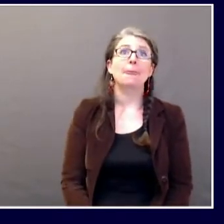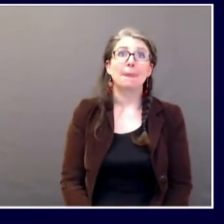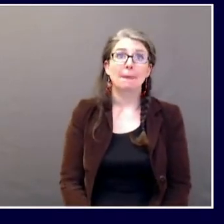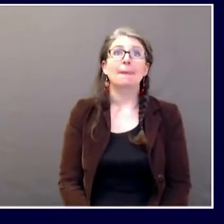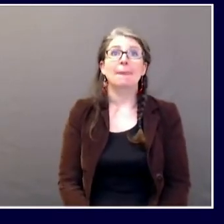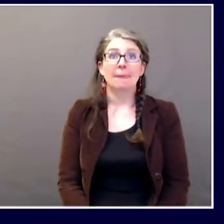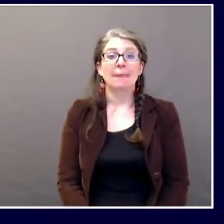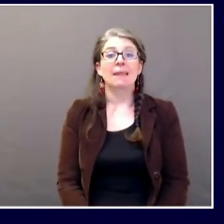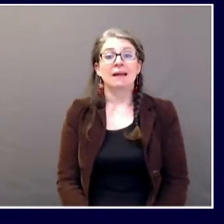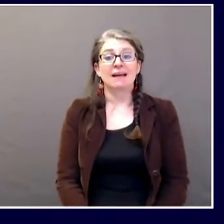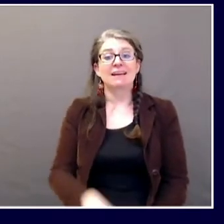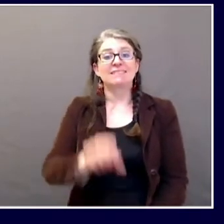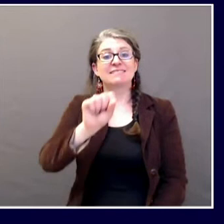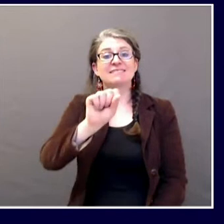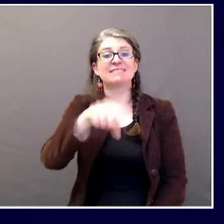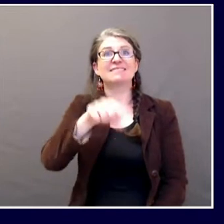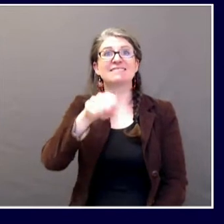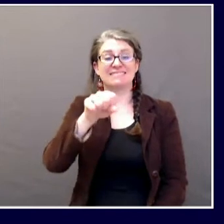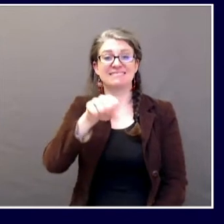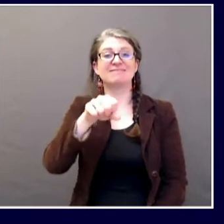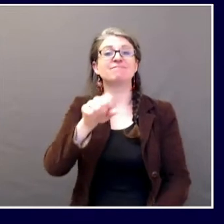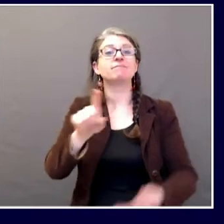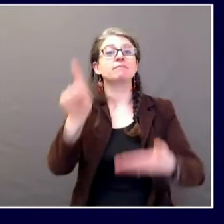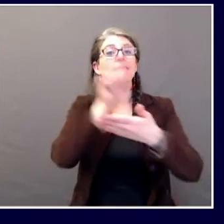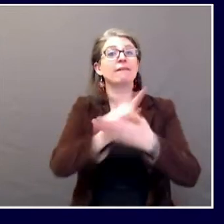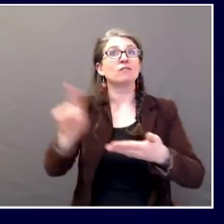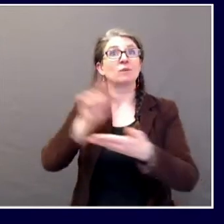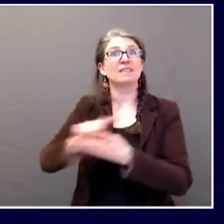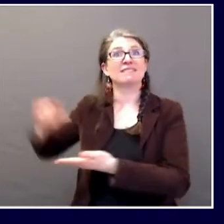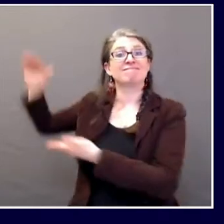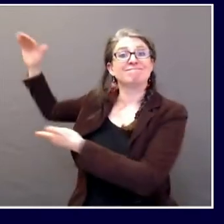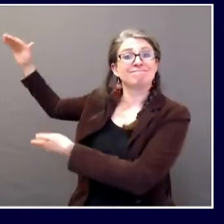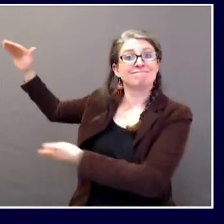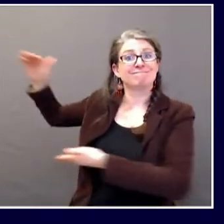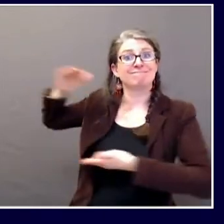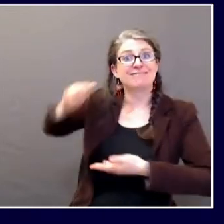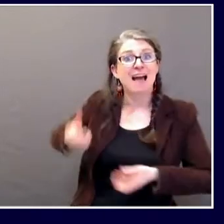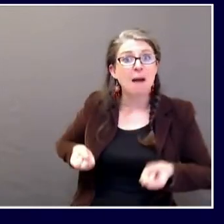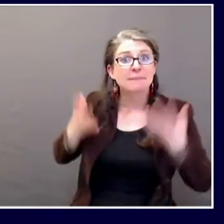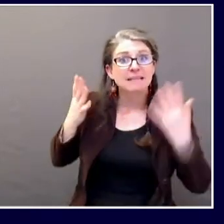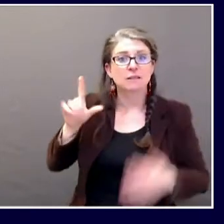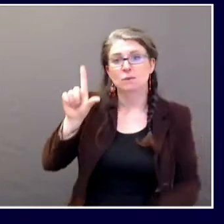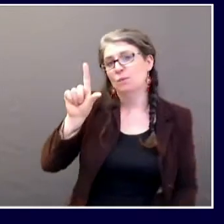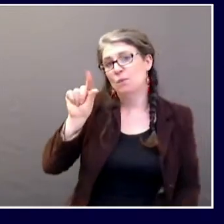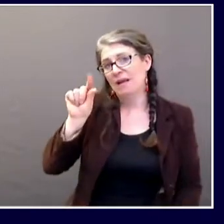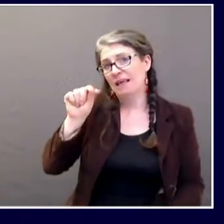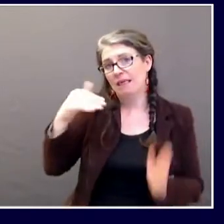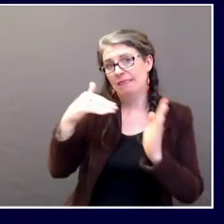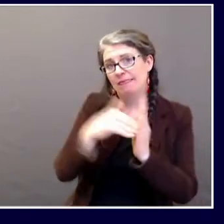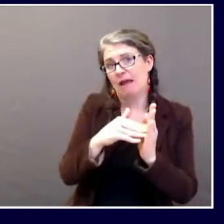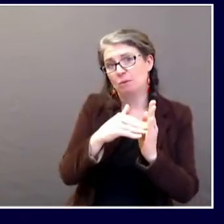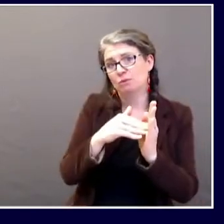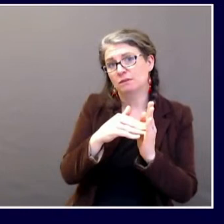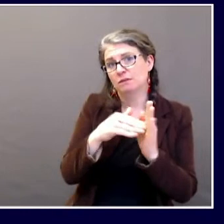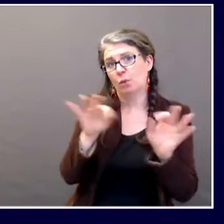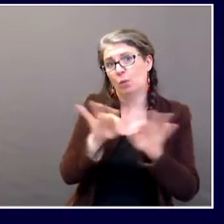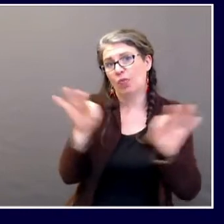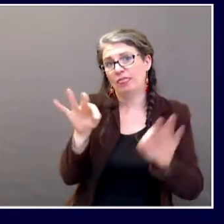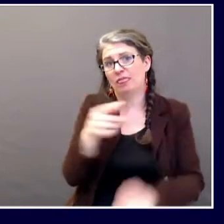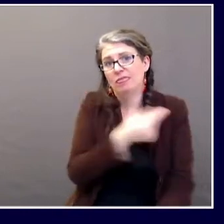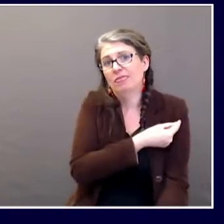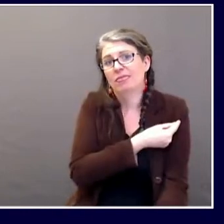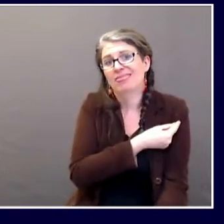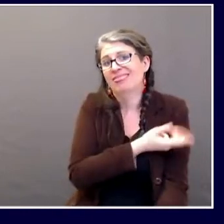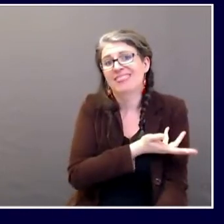20,000 doses of vaccine coming into the state every single week. That's got to be the starting point. Even though,